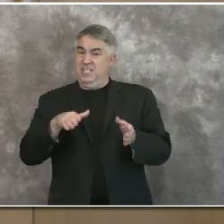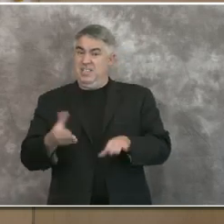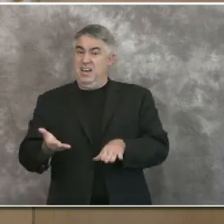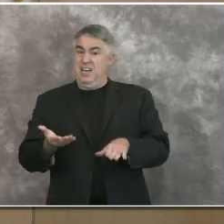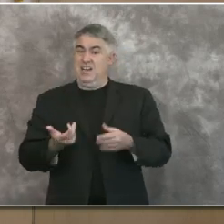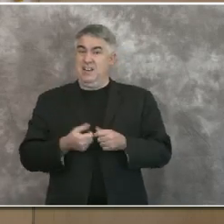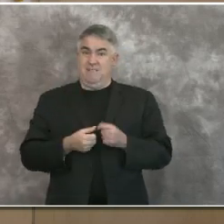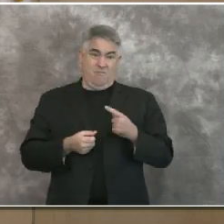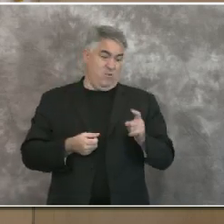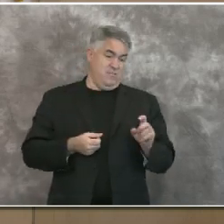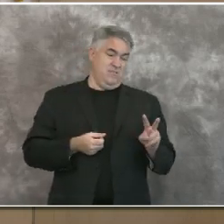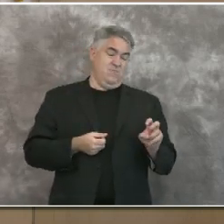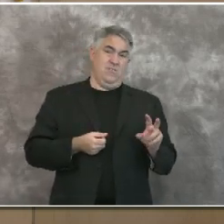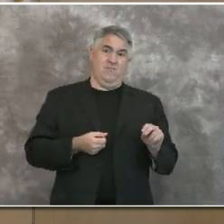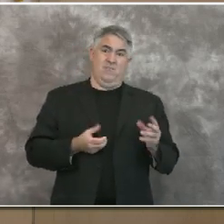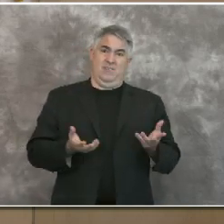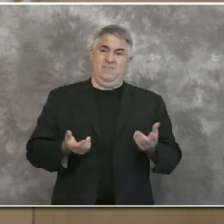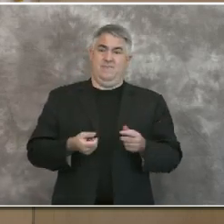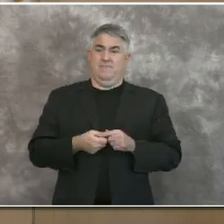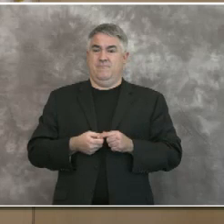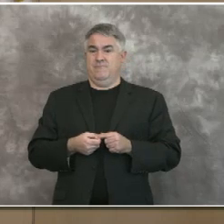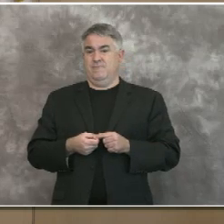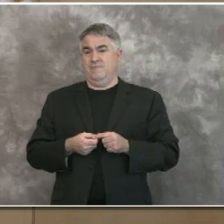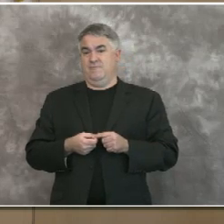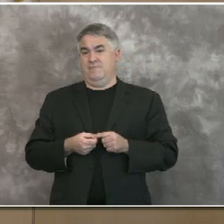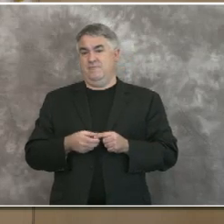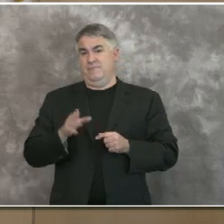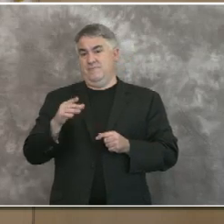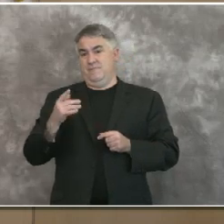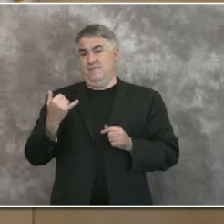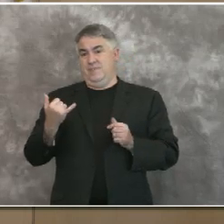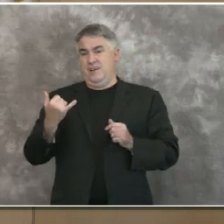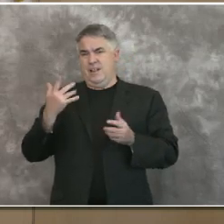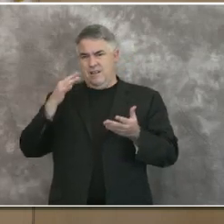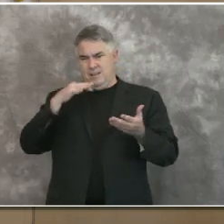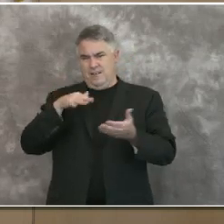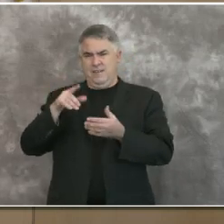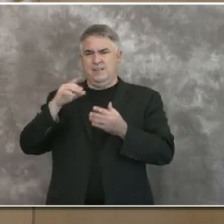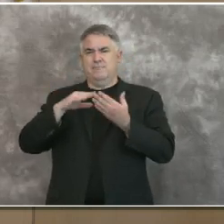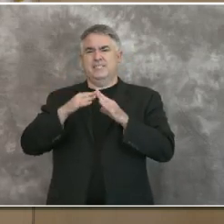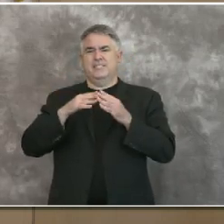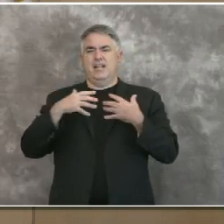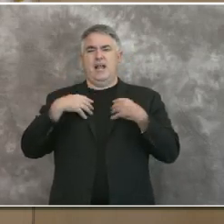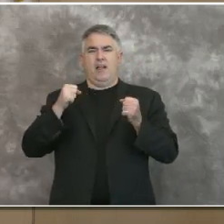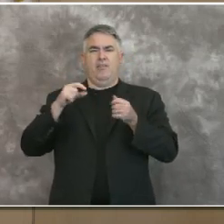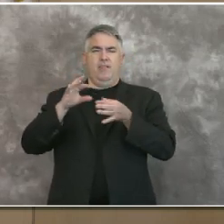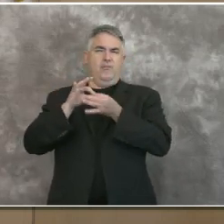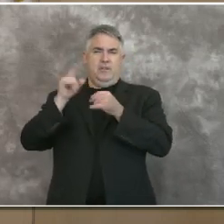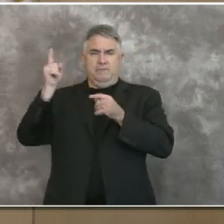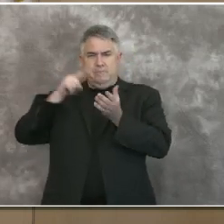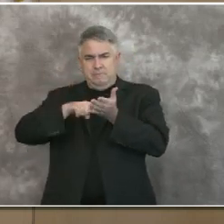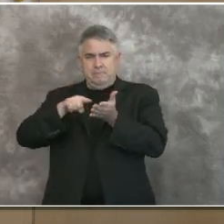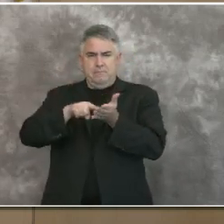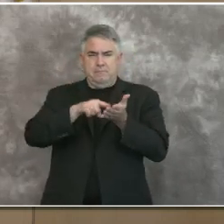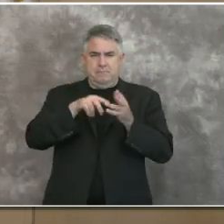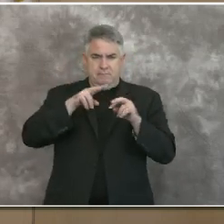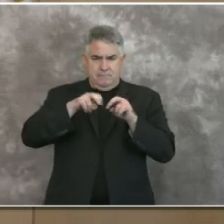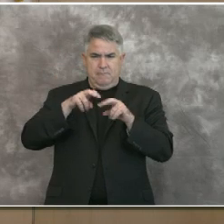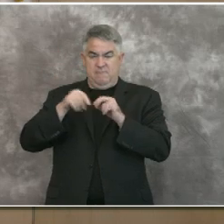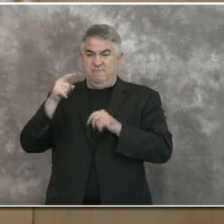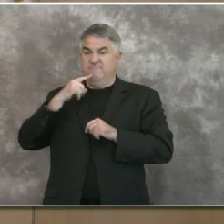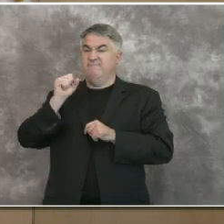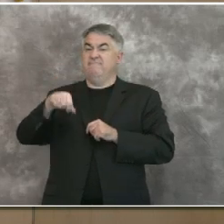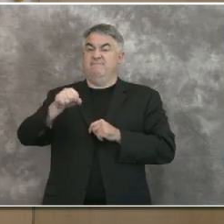study was completed by the Big Cities Health Coalition, and that also confirmed those